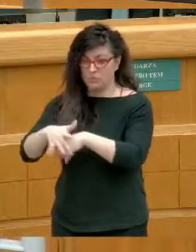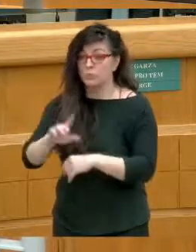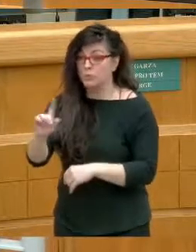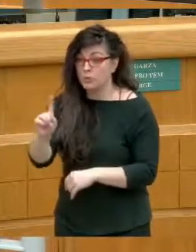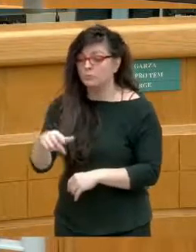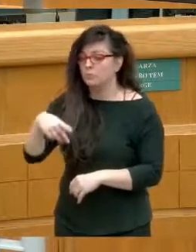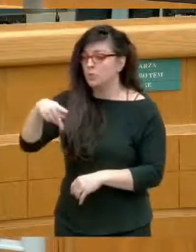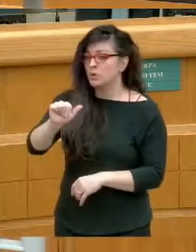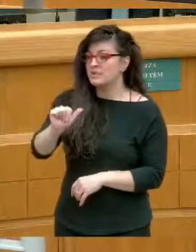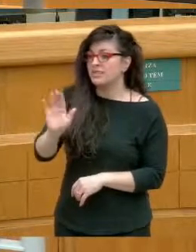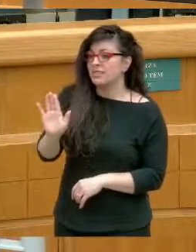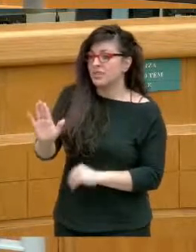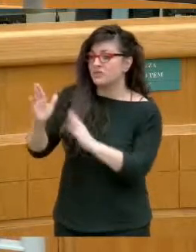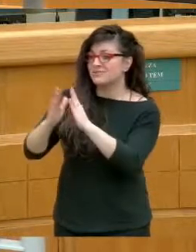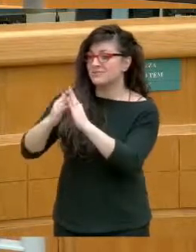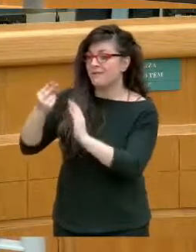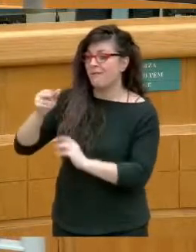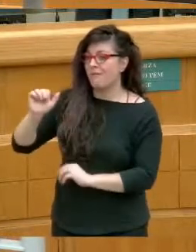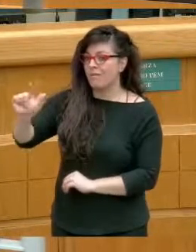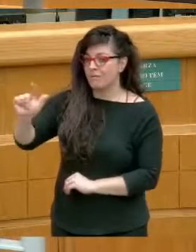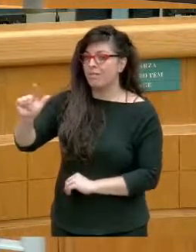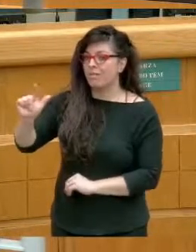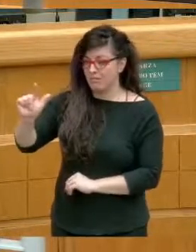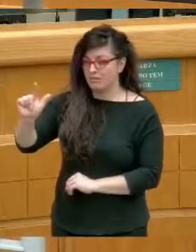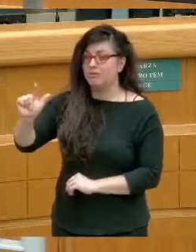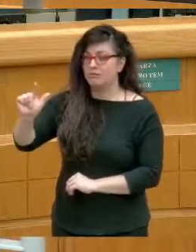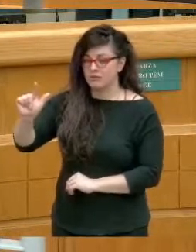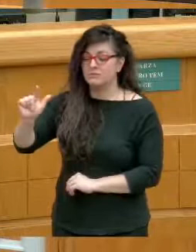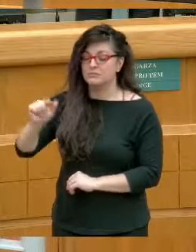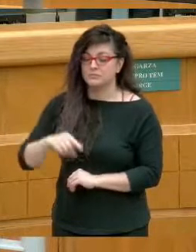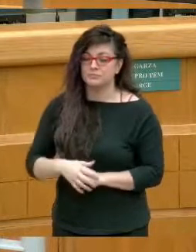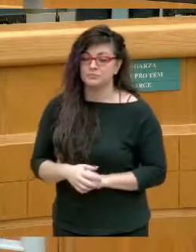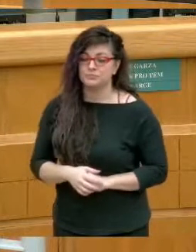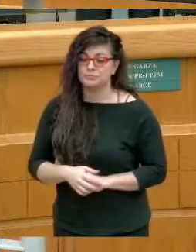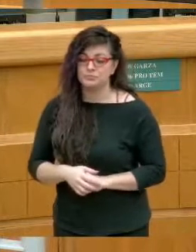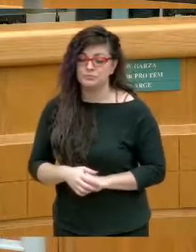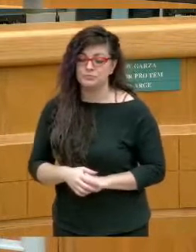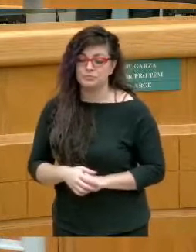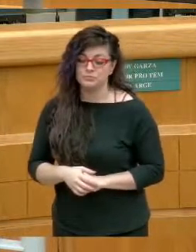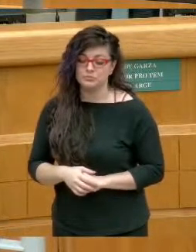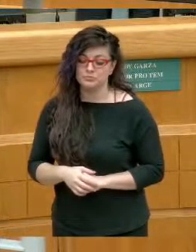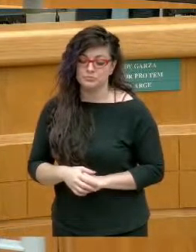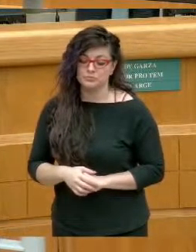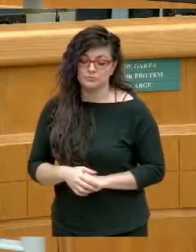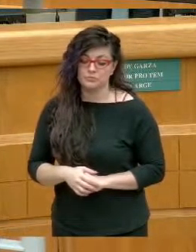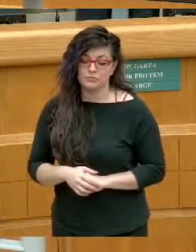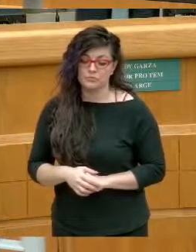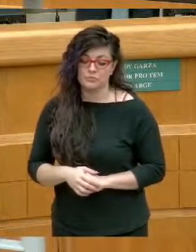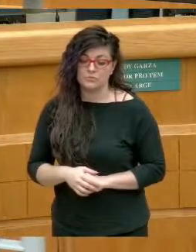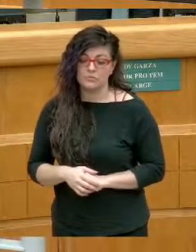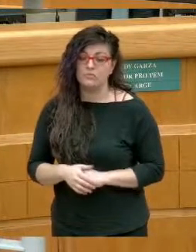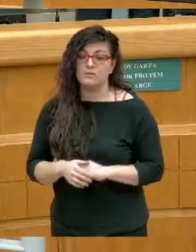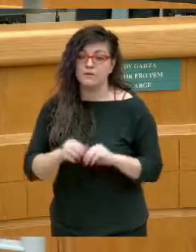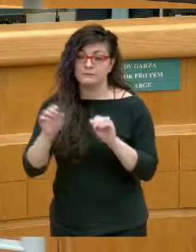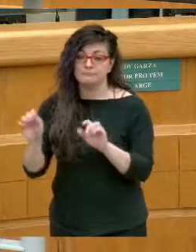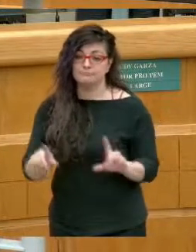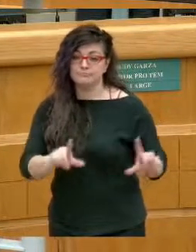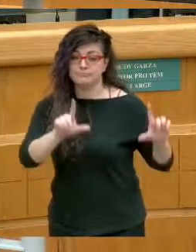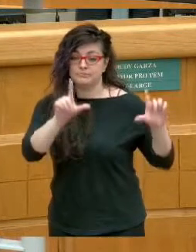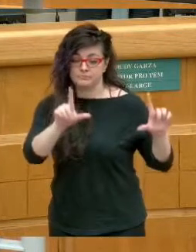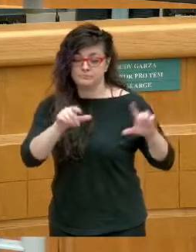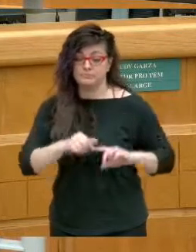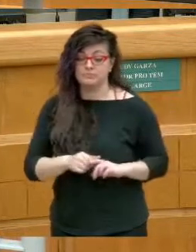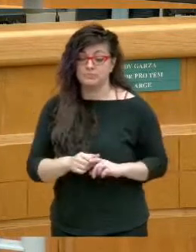Port Aransas City Hall. That's Tuesday, 9 to 5 on the 19th. And now the next slide for either of